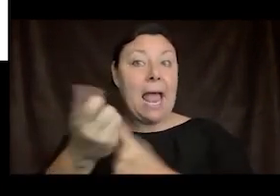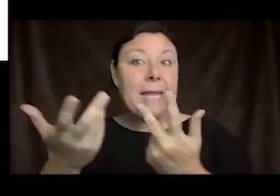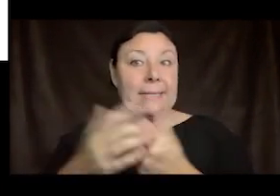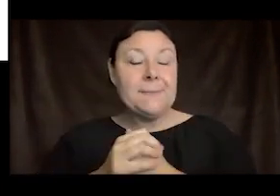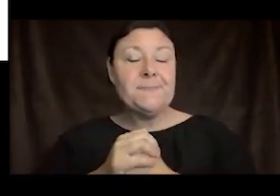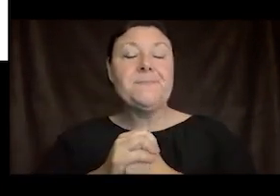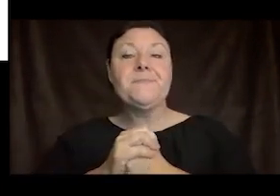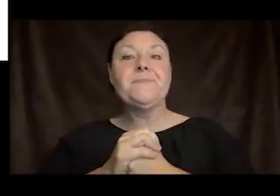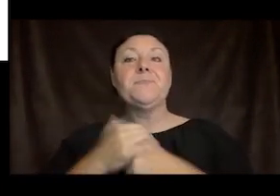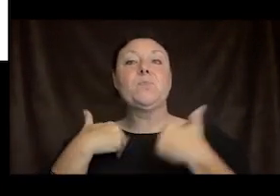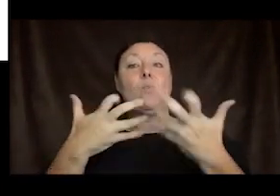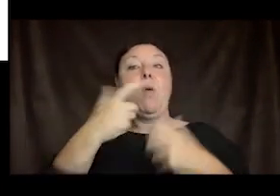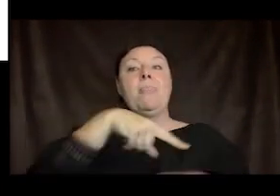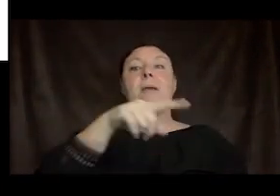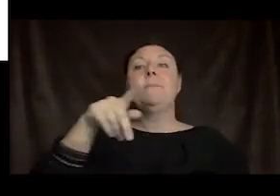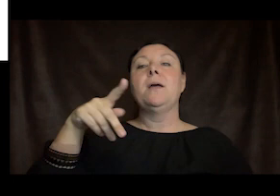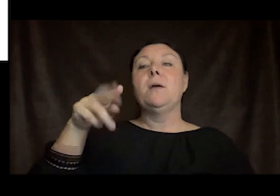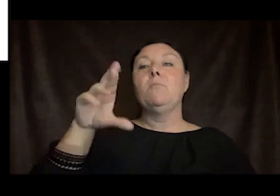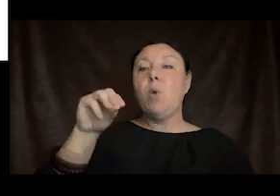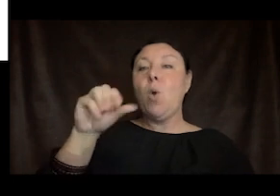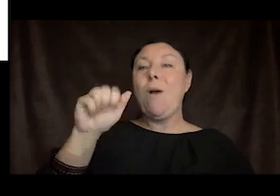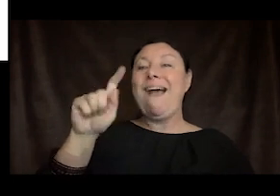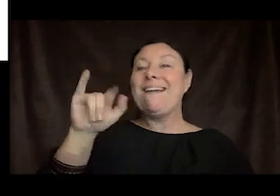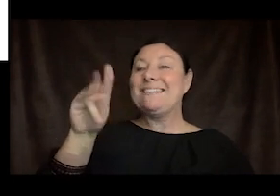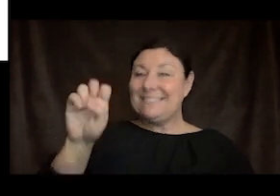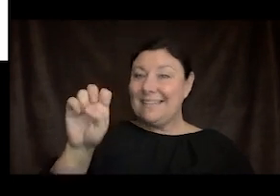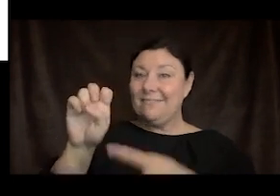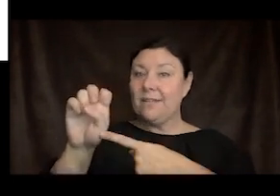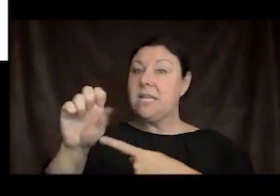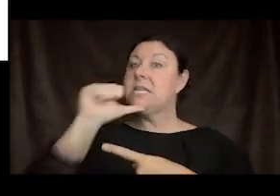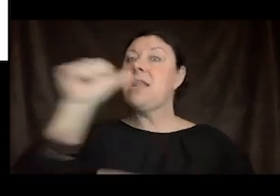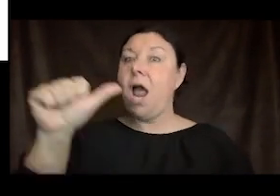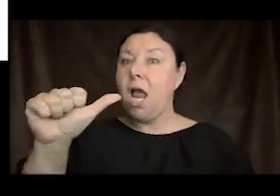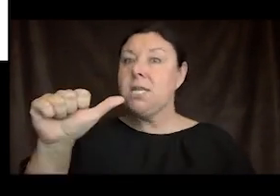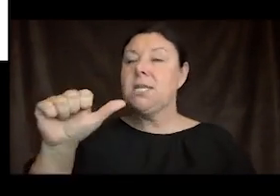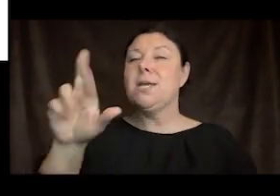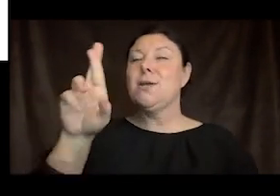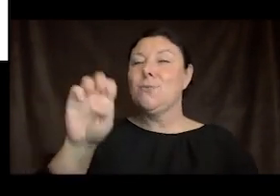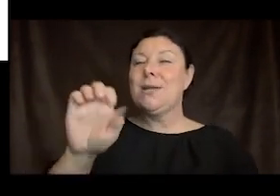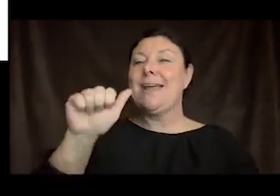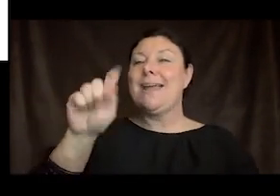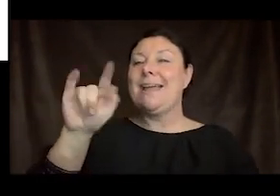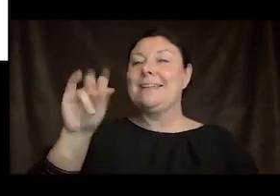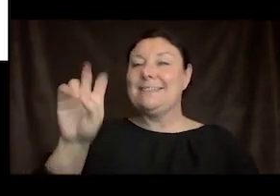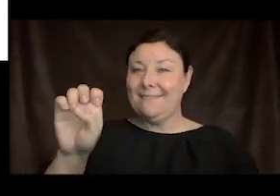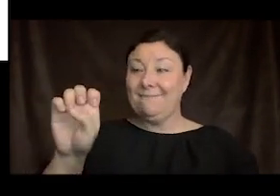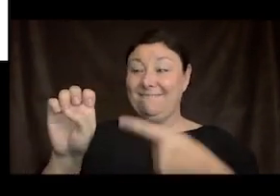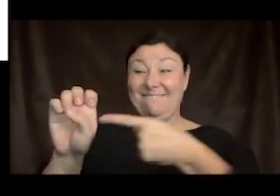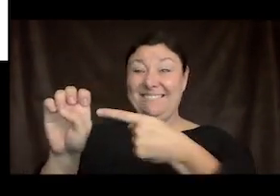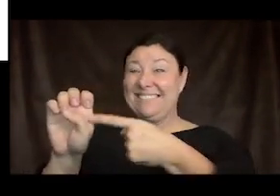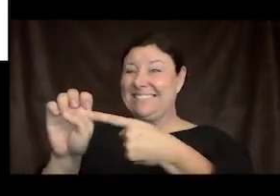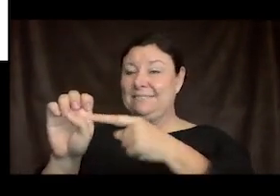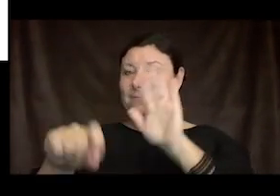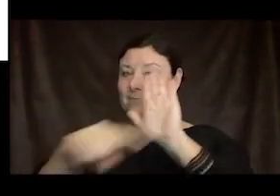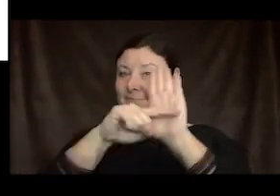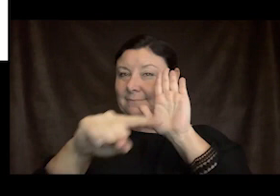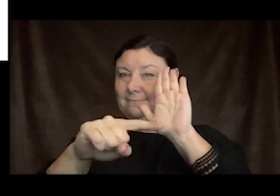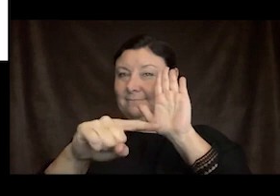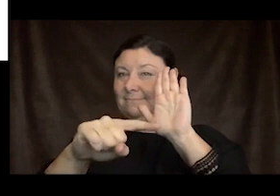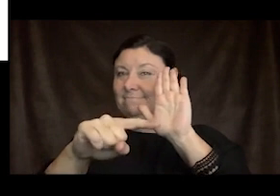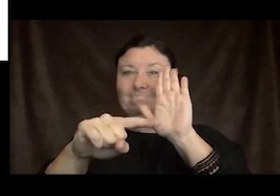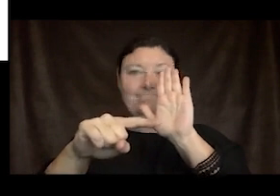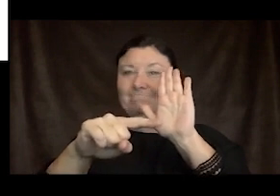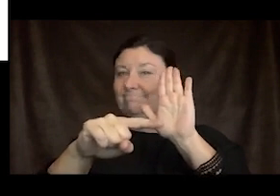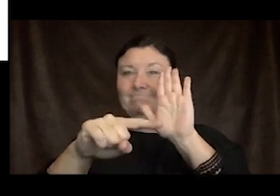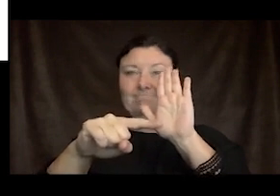versus reactive in ways, because sometimes reactive responses are not going to push us to a place for